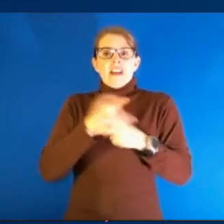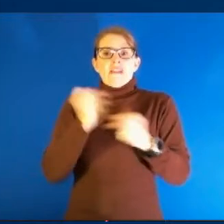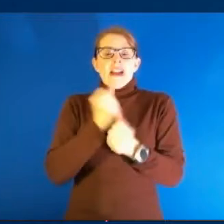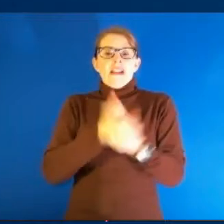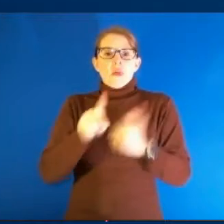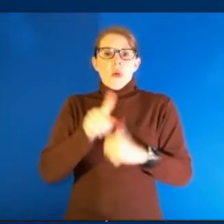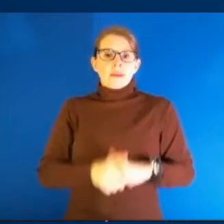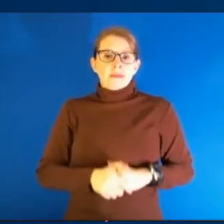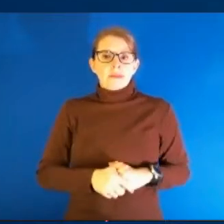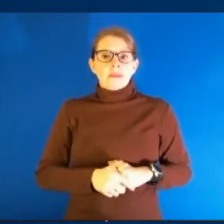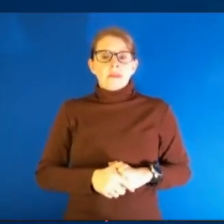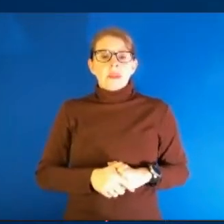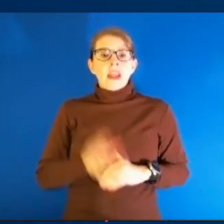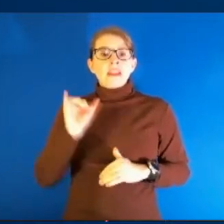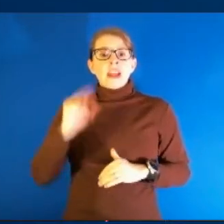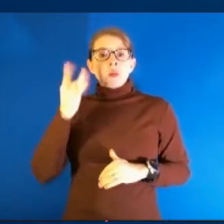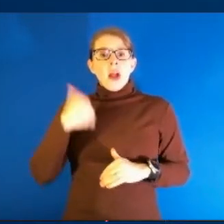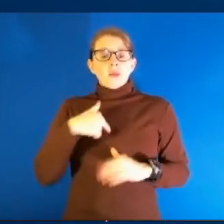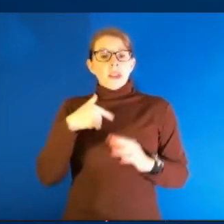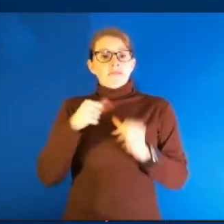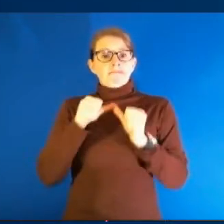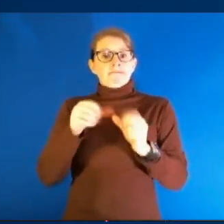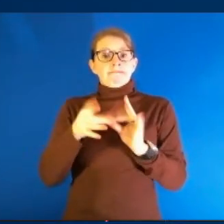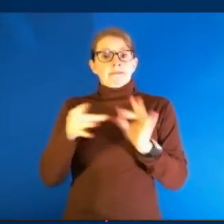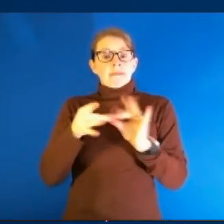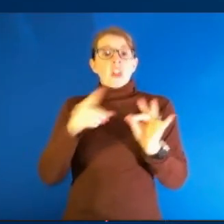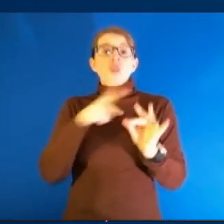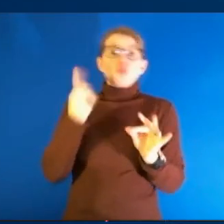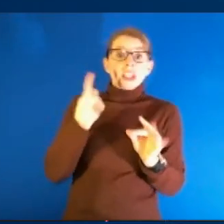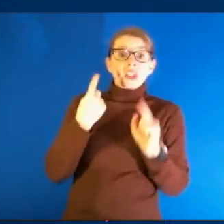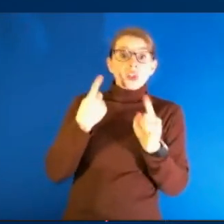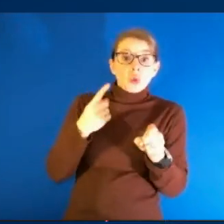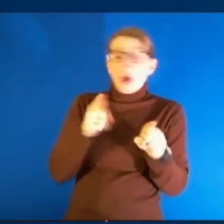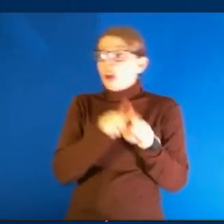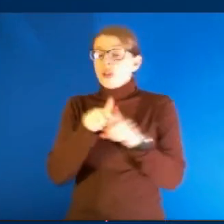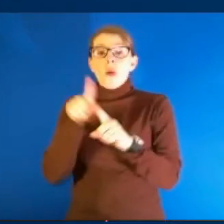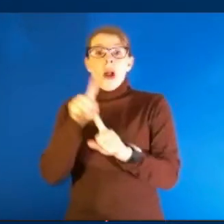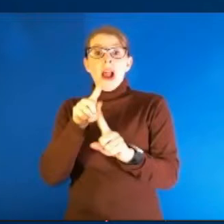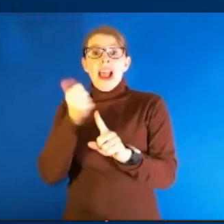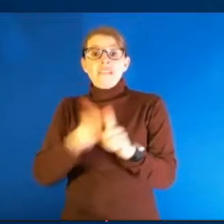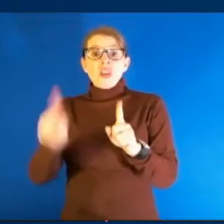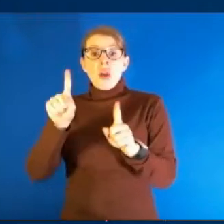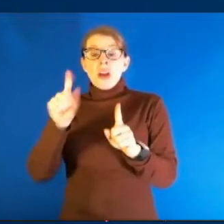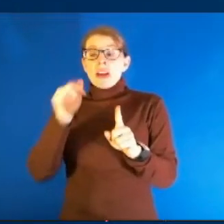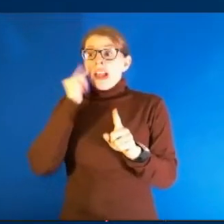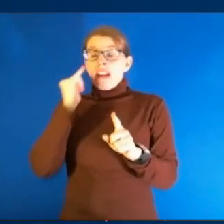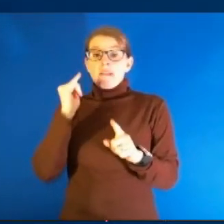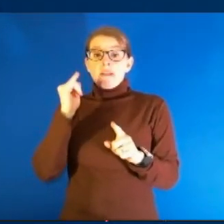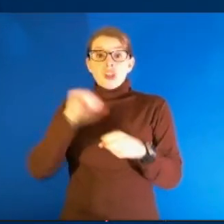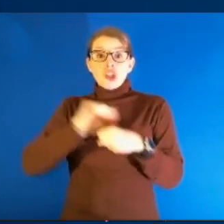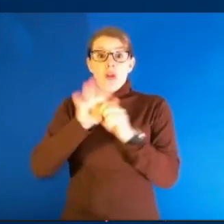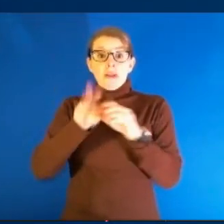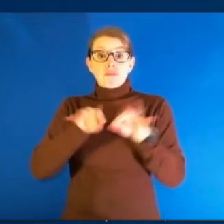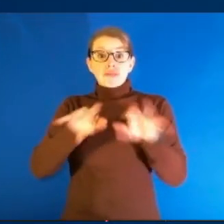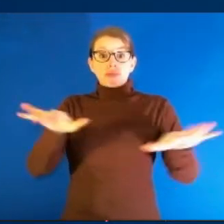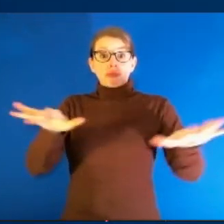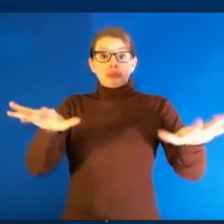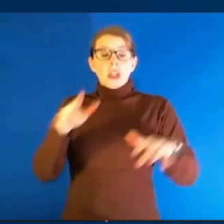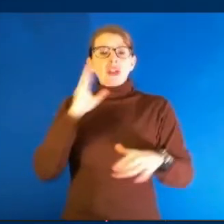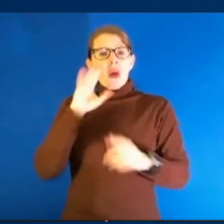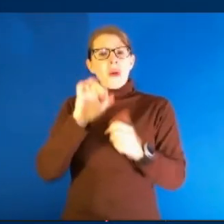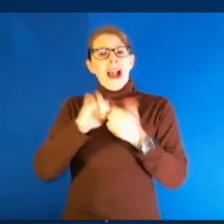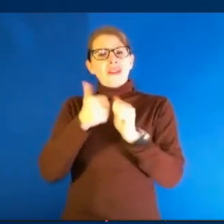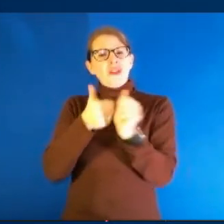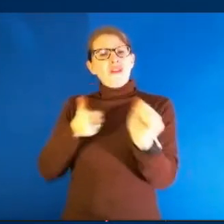guys, there's risk to you and there's risk to everyone when COVID's a big outbreak, and we know how to avoid that risk. So please help us. So we